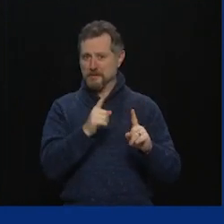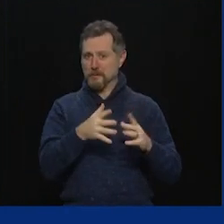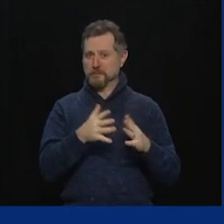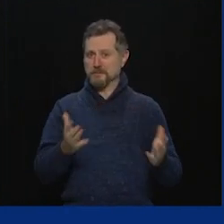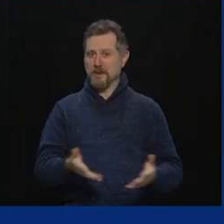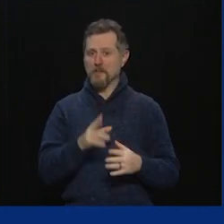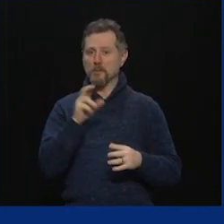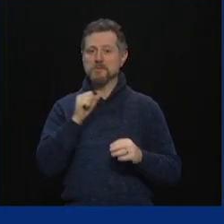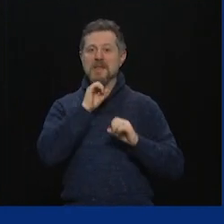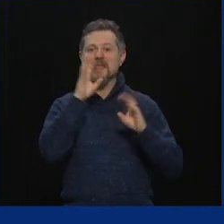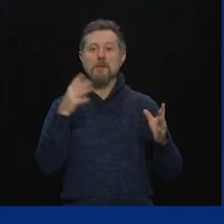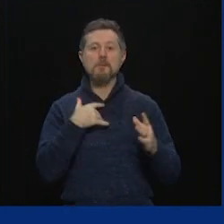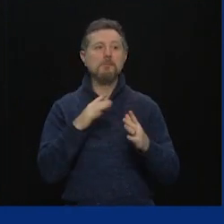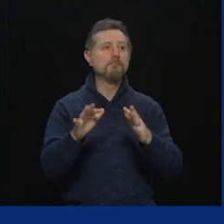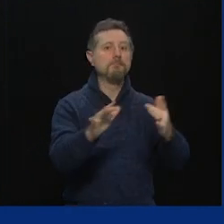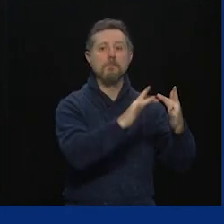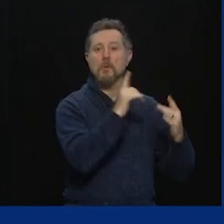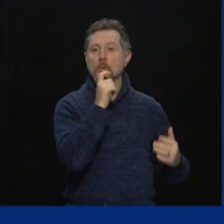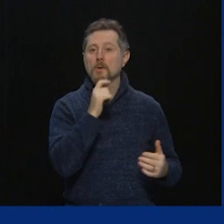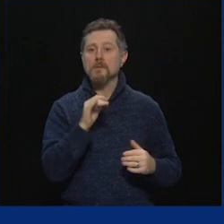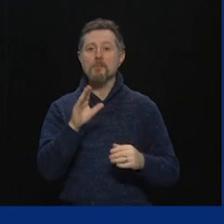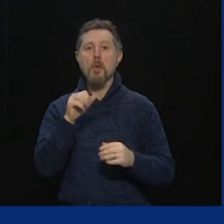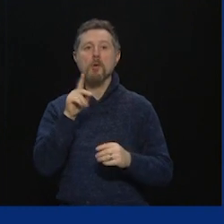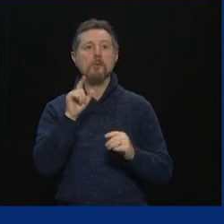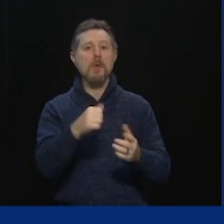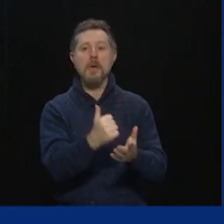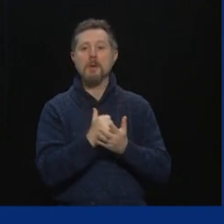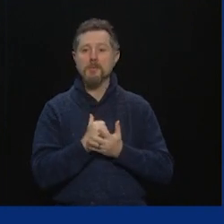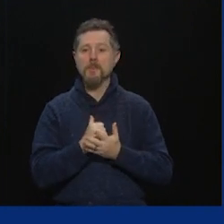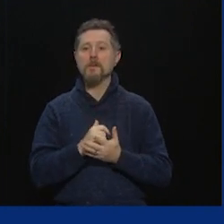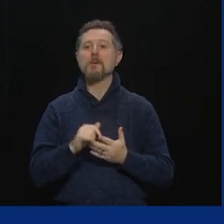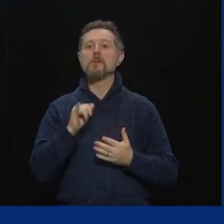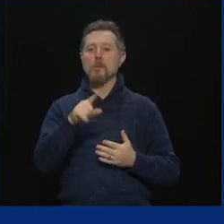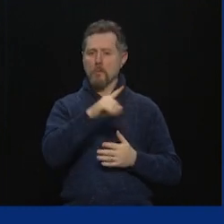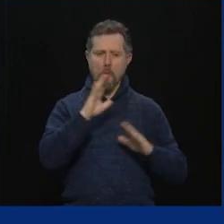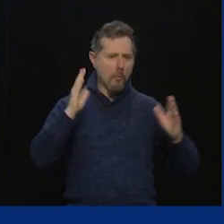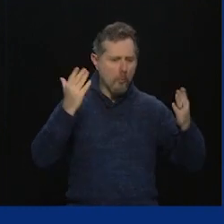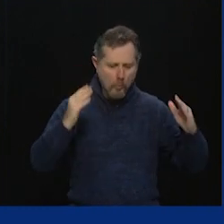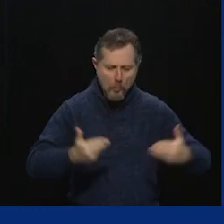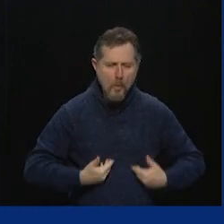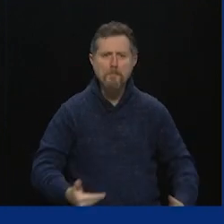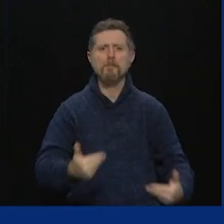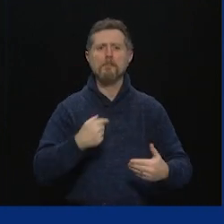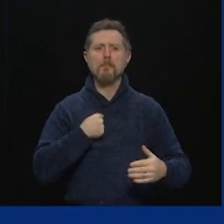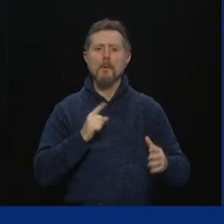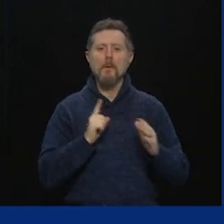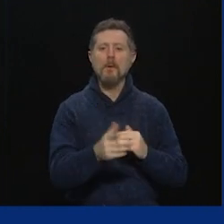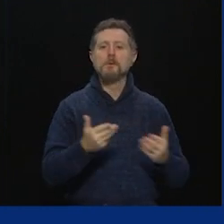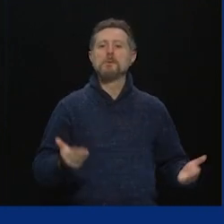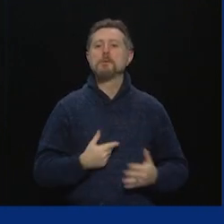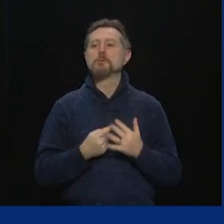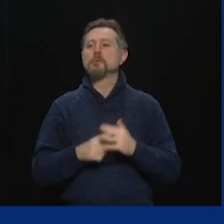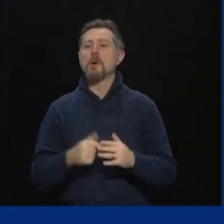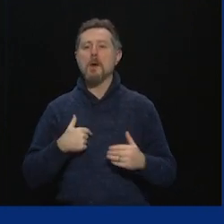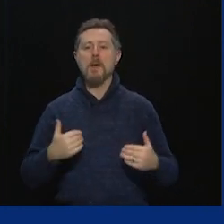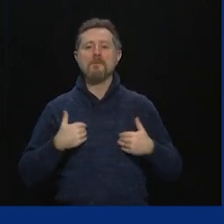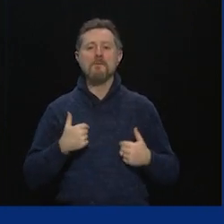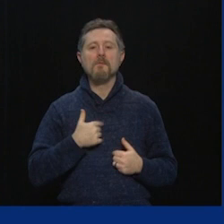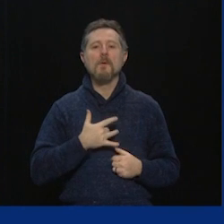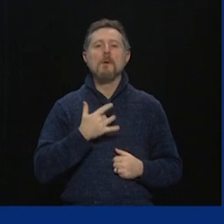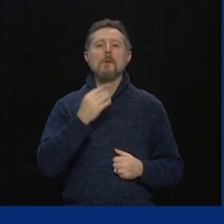me. How can BART help me? And that's when they welcomed me here at BART, and I started to have a sense of home in